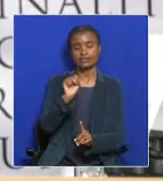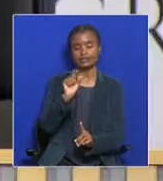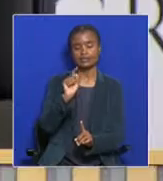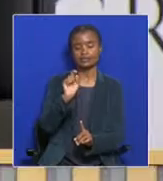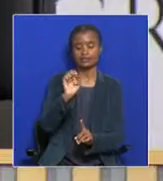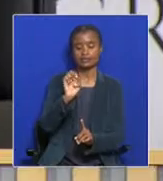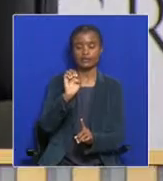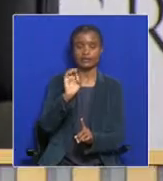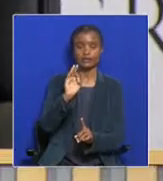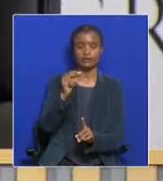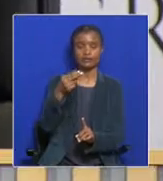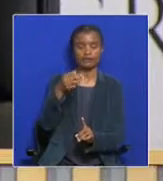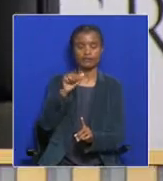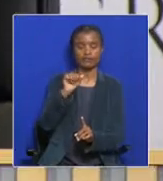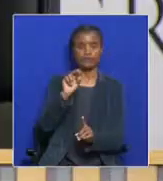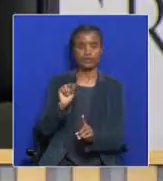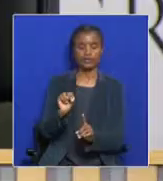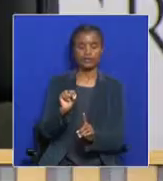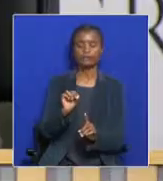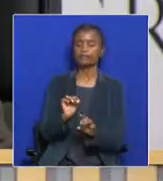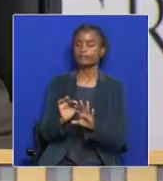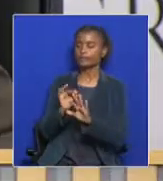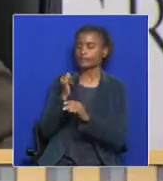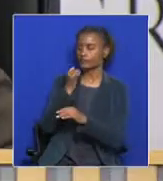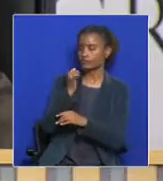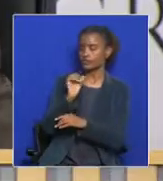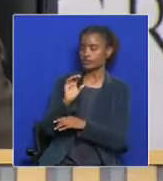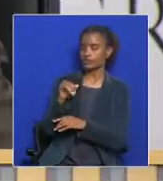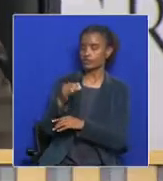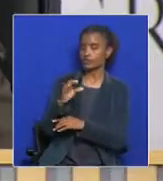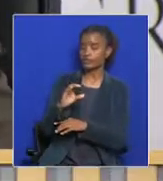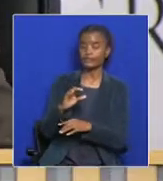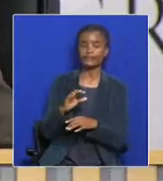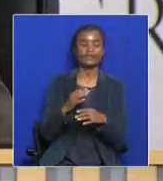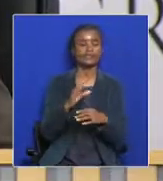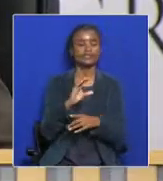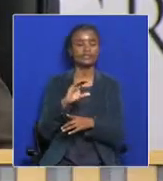Sorry, Commissioner, CJC? CJC 258.